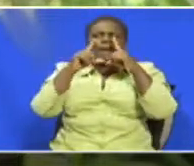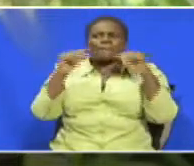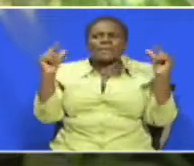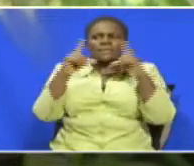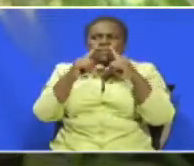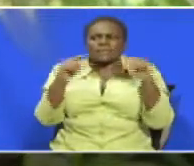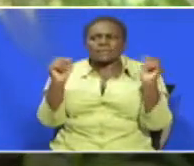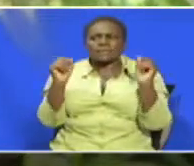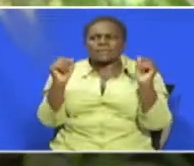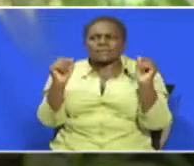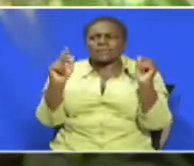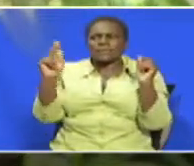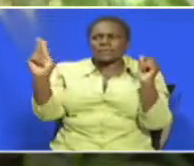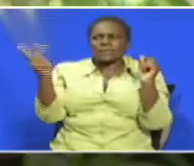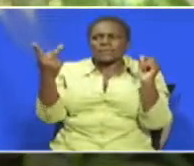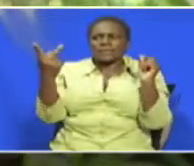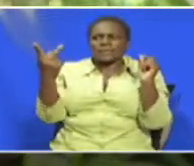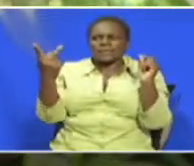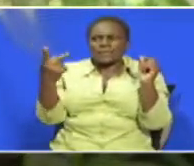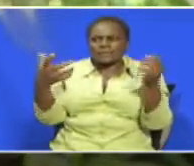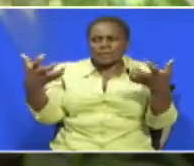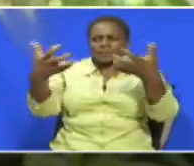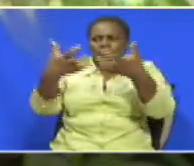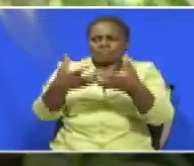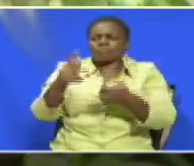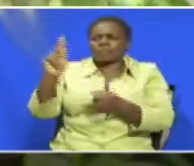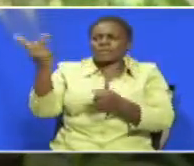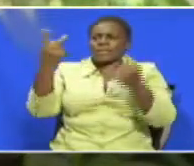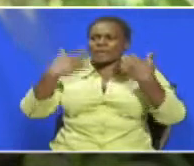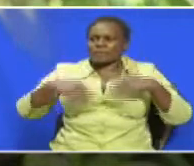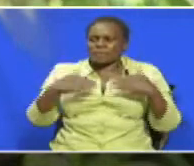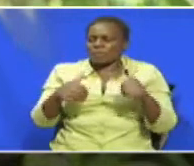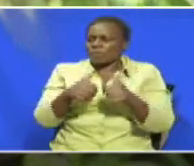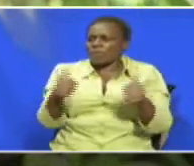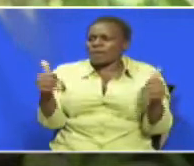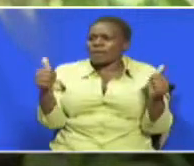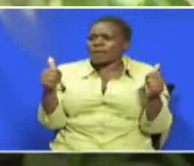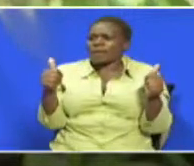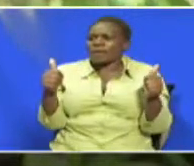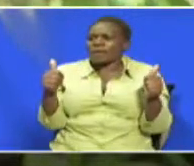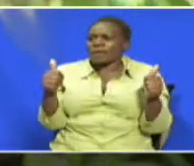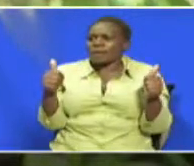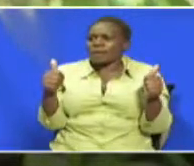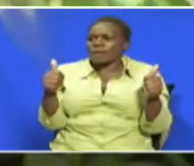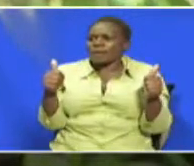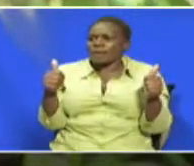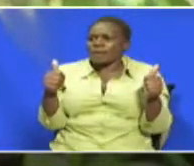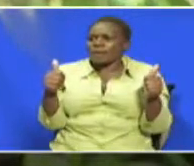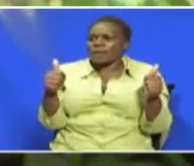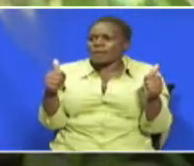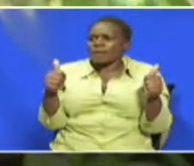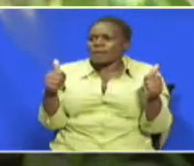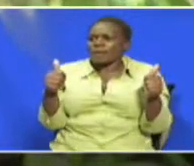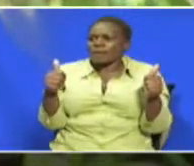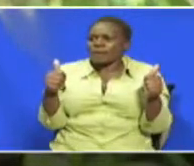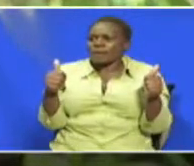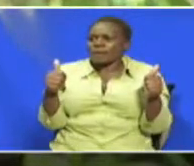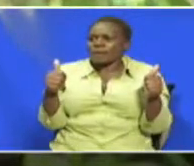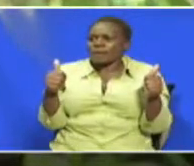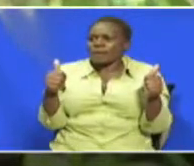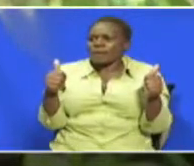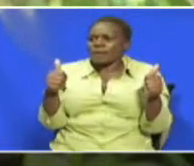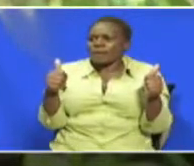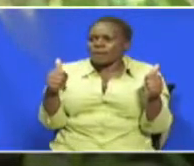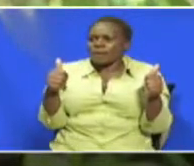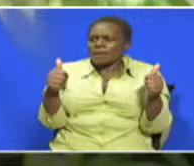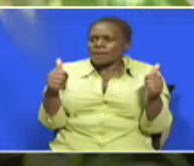Kenya needed change, and Raila embodied change in that particular election. People wanted a new constitution. There was no better fighter